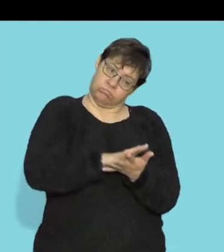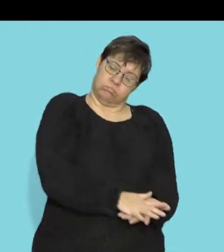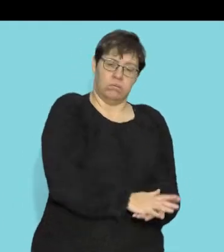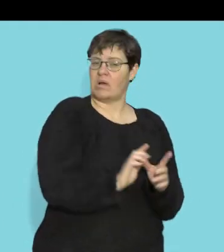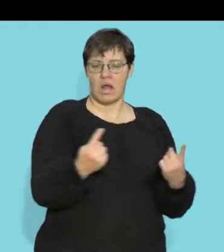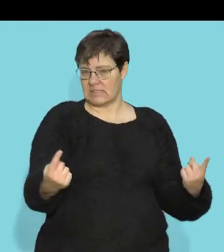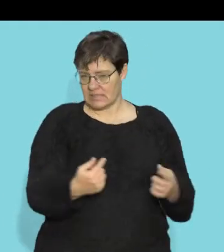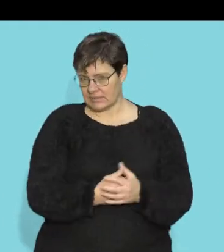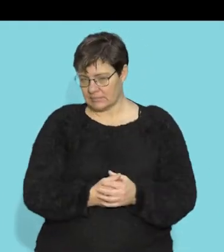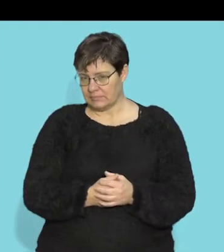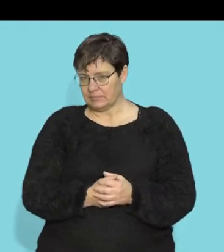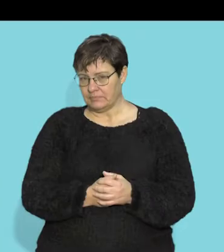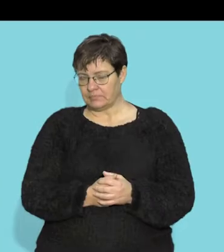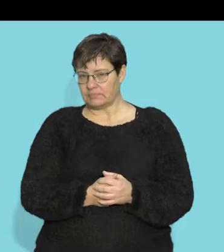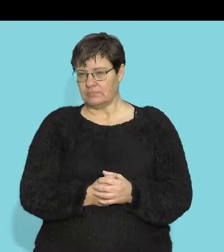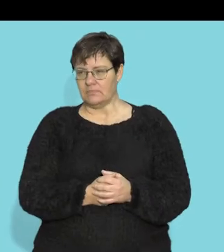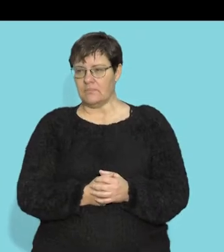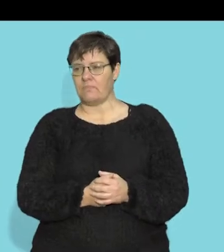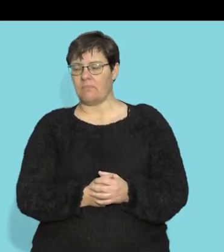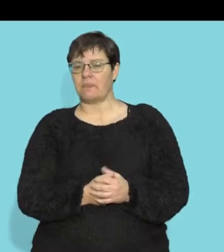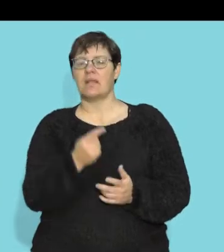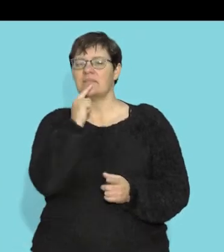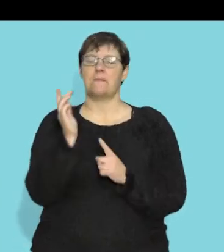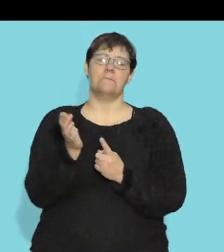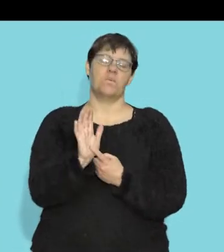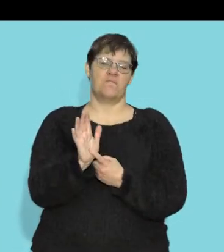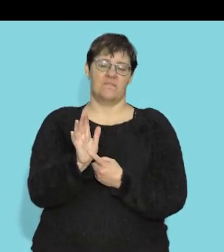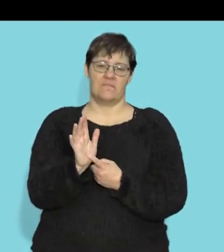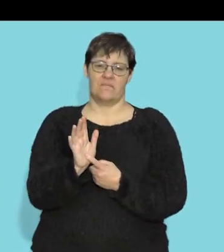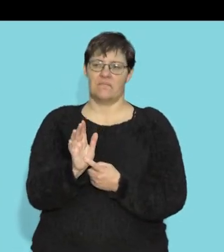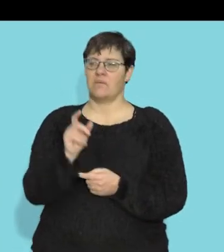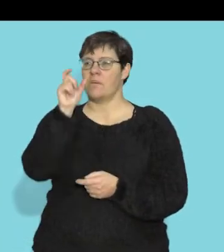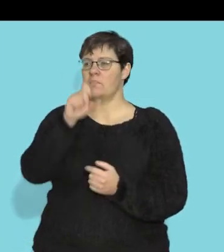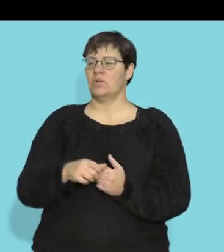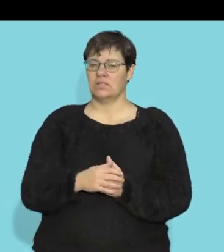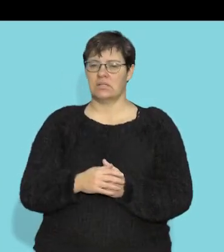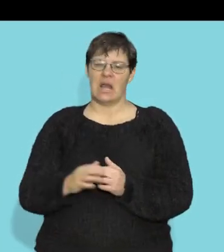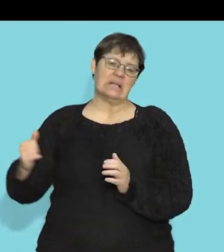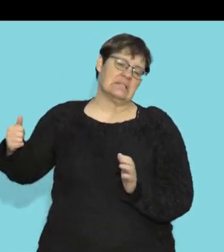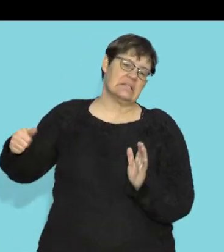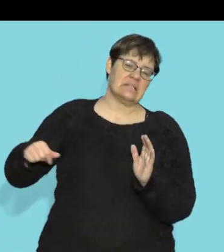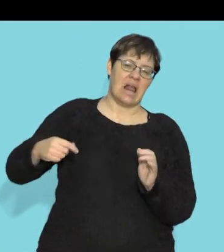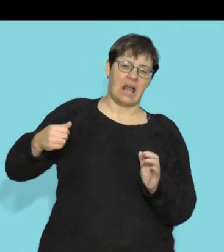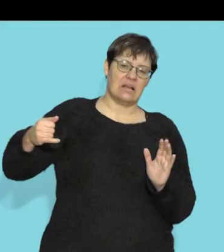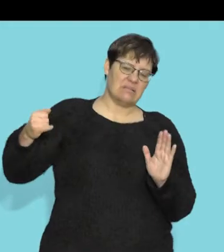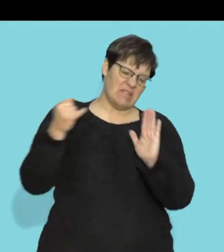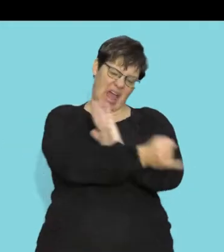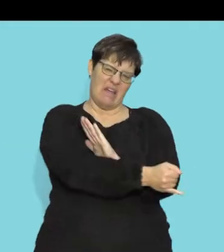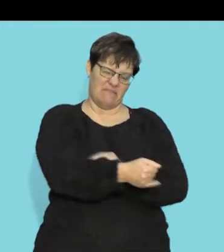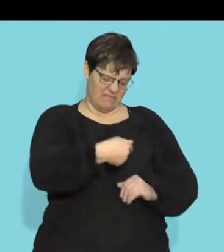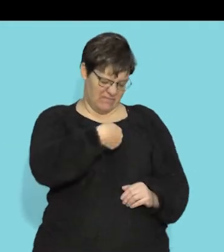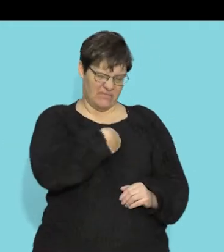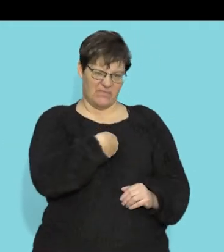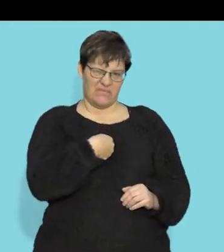what happens is, you've often seen, right, in the movies, somebody gets stabbed in the